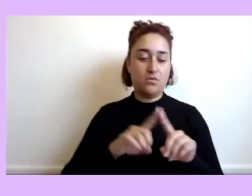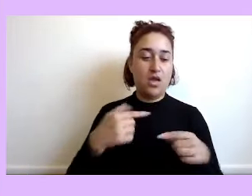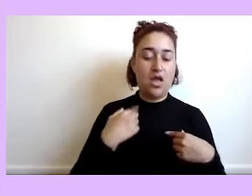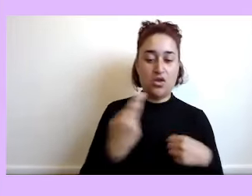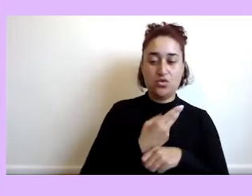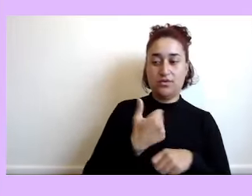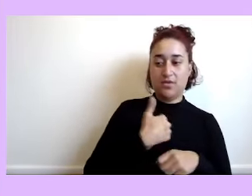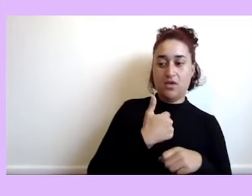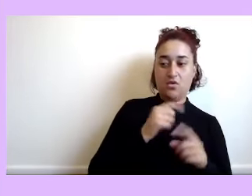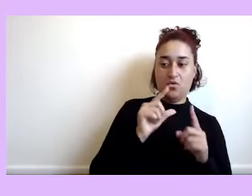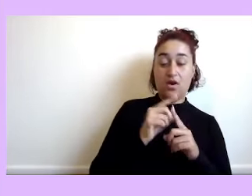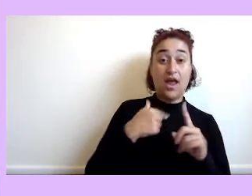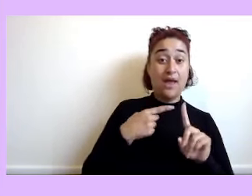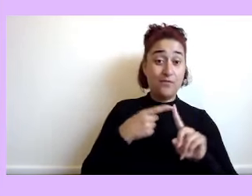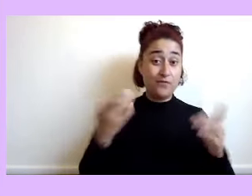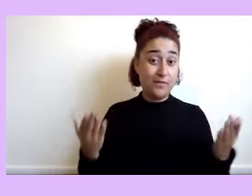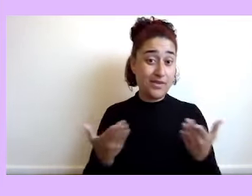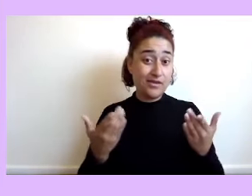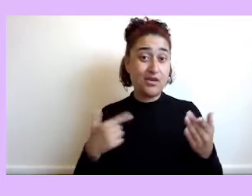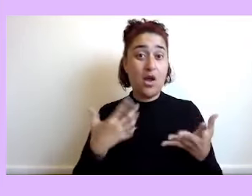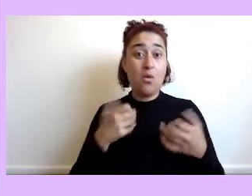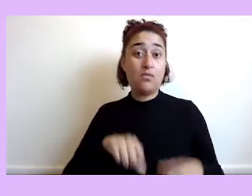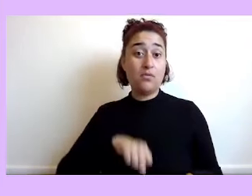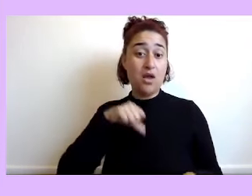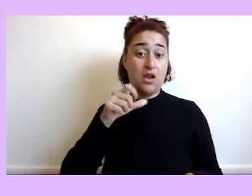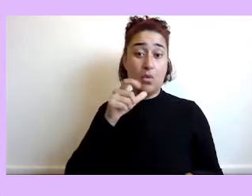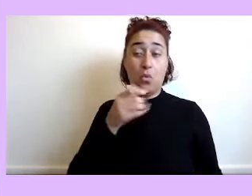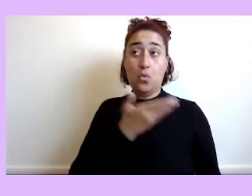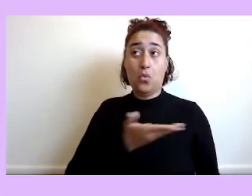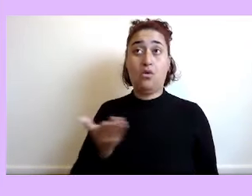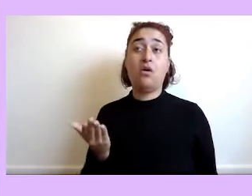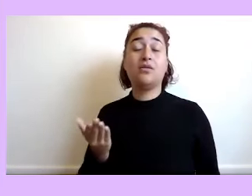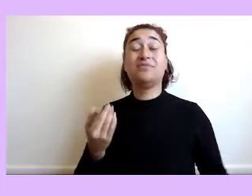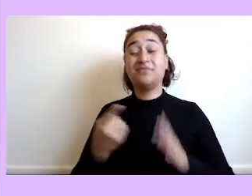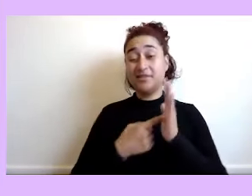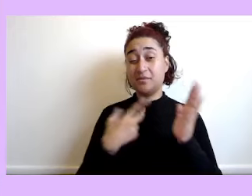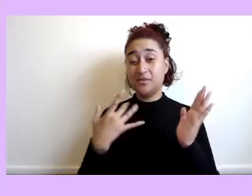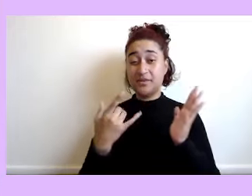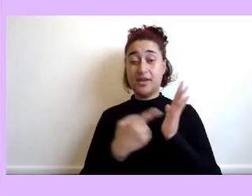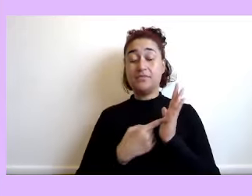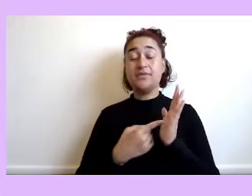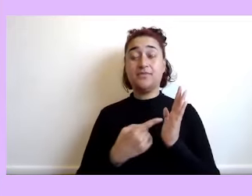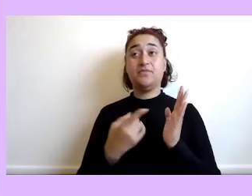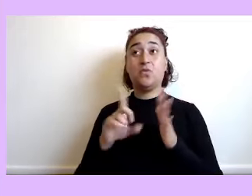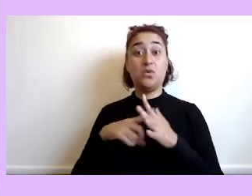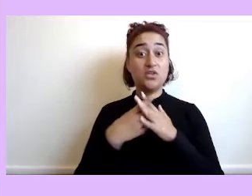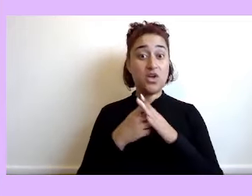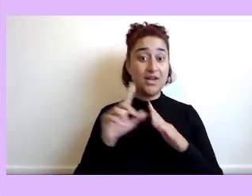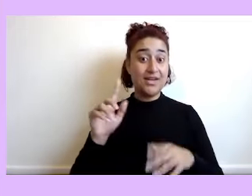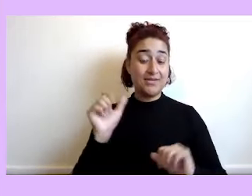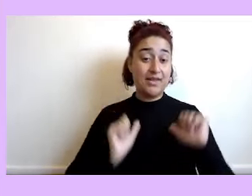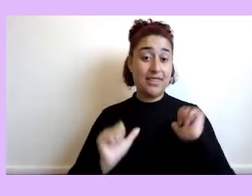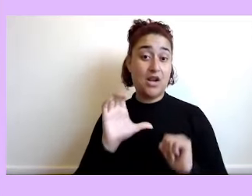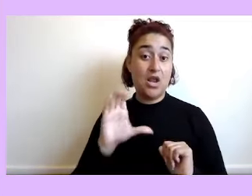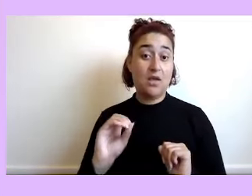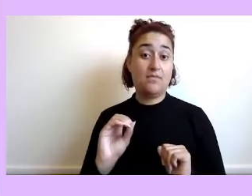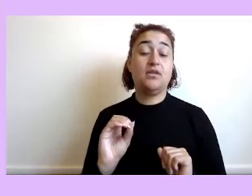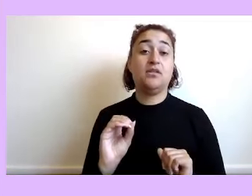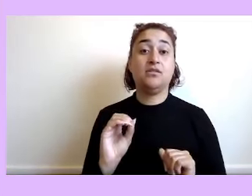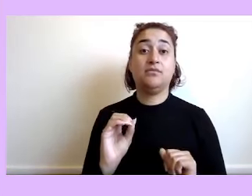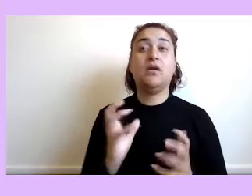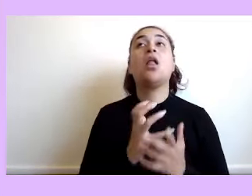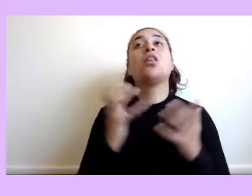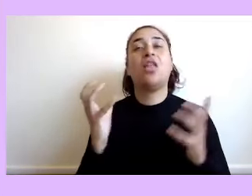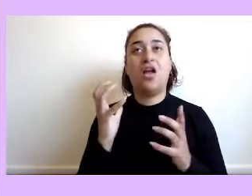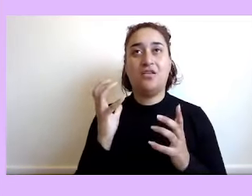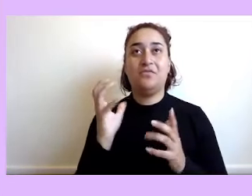from here. I want to be proud of who we are. And sometimes, you know, we started a theater company. From a lot of people started our